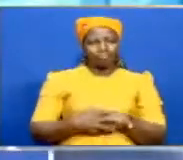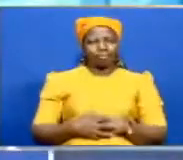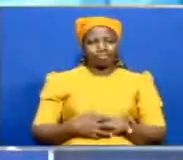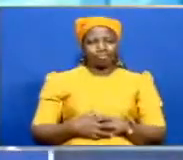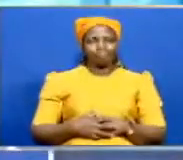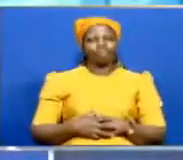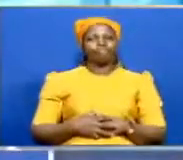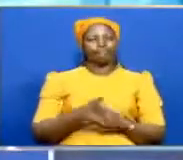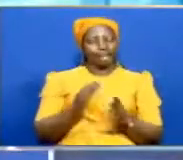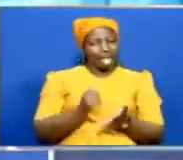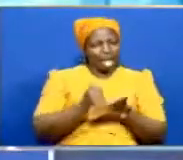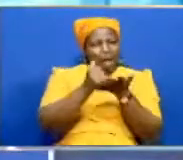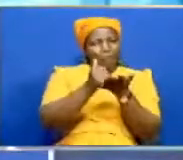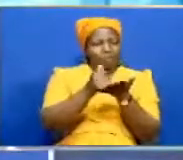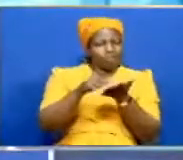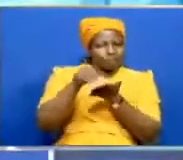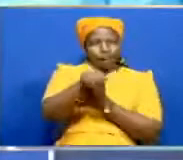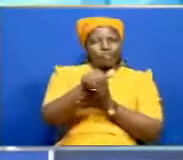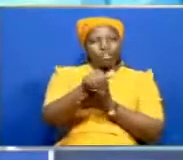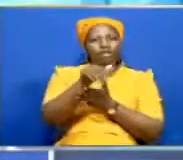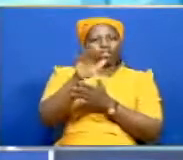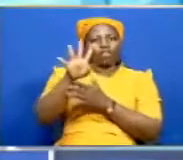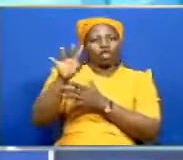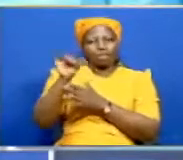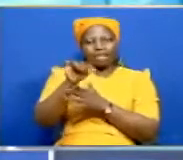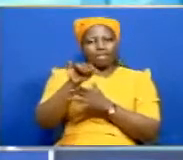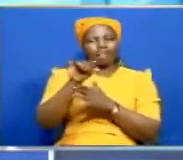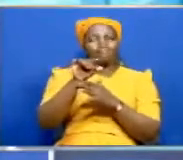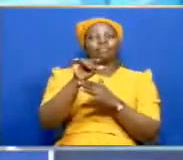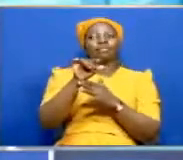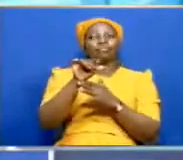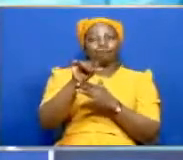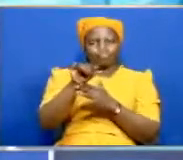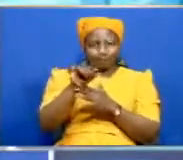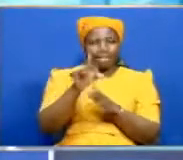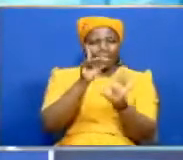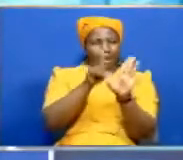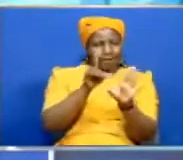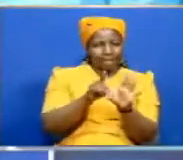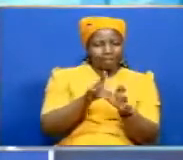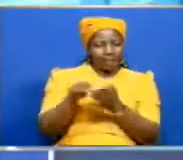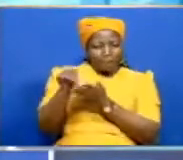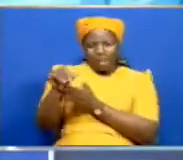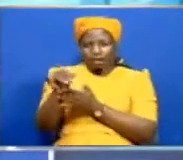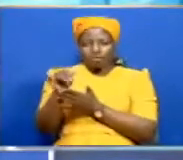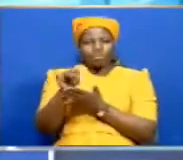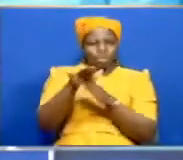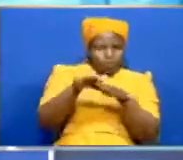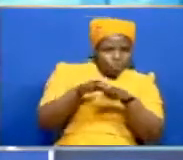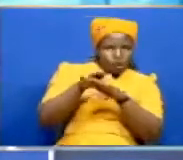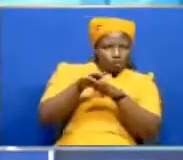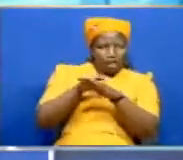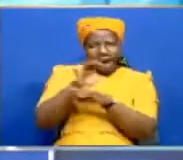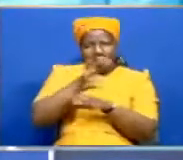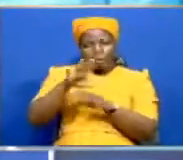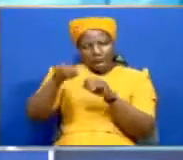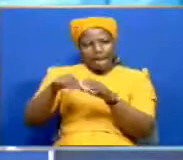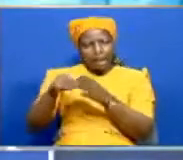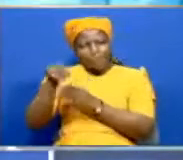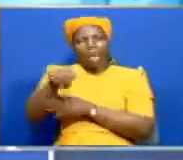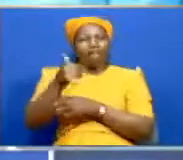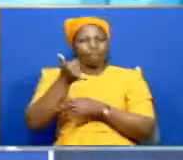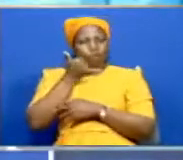devices. Under the Lipa Mdogo Mdogo partnership with Google, customers are able to purchase 4G Android handsets